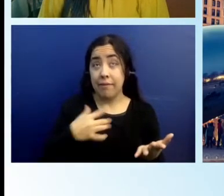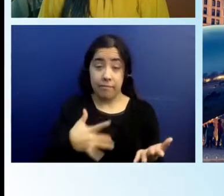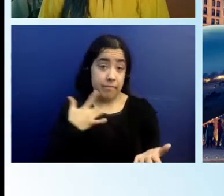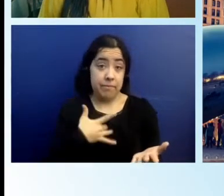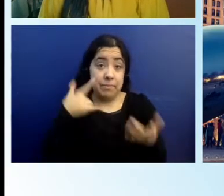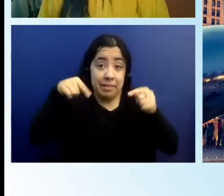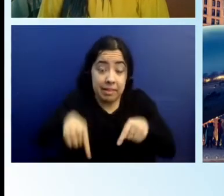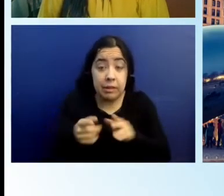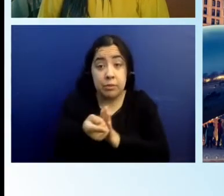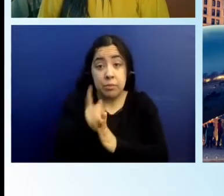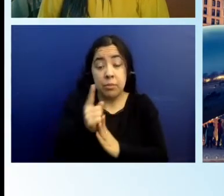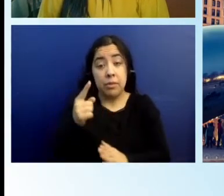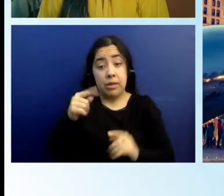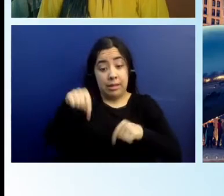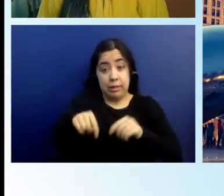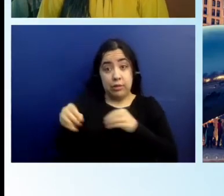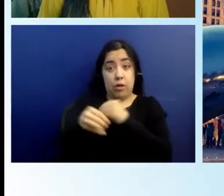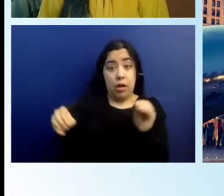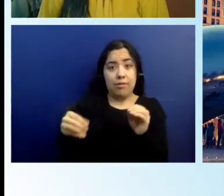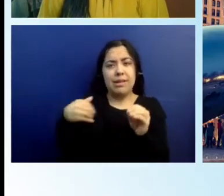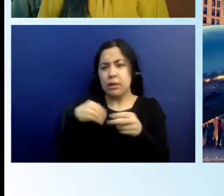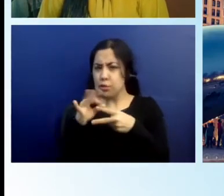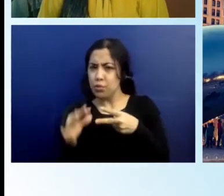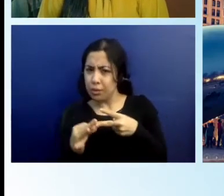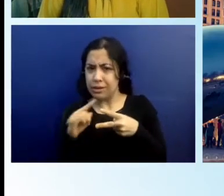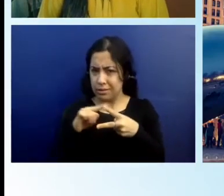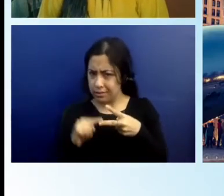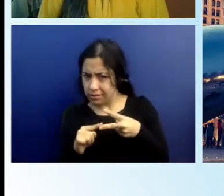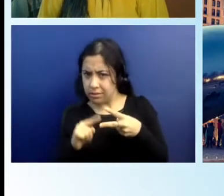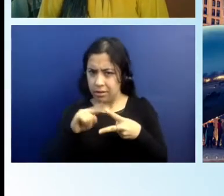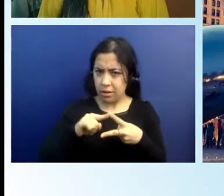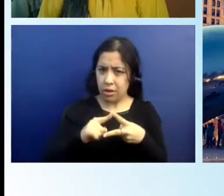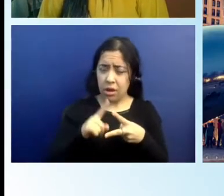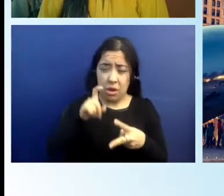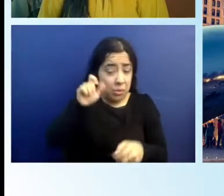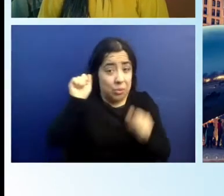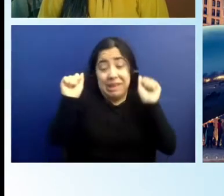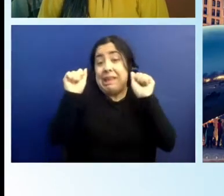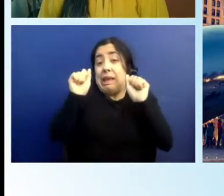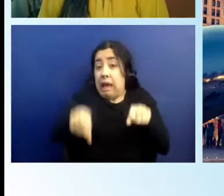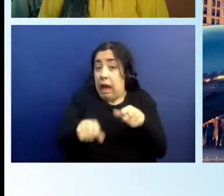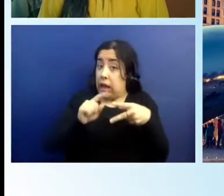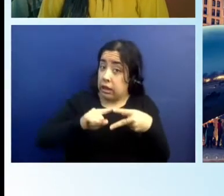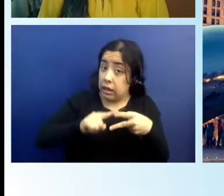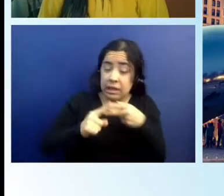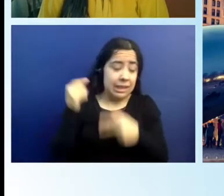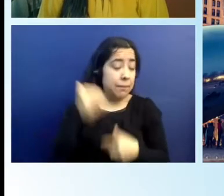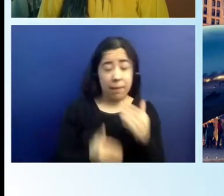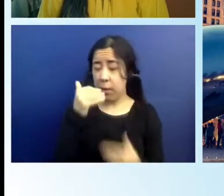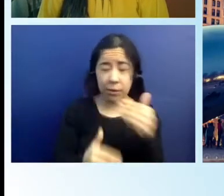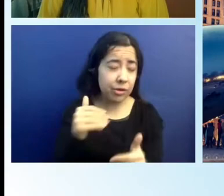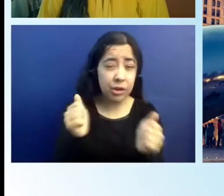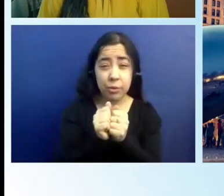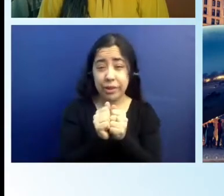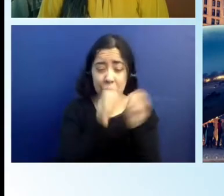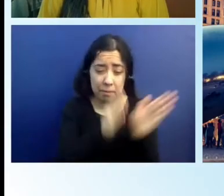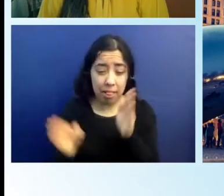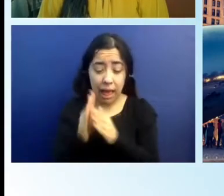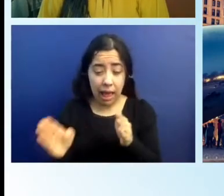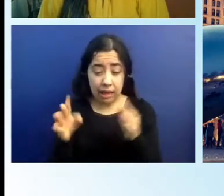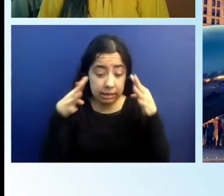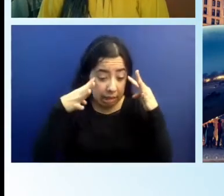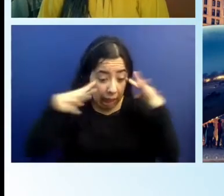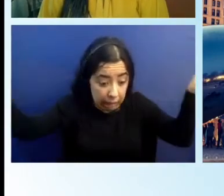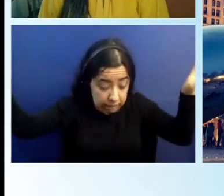had a choice point. We could keep powering ahead with our plans, with our heads down, or we can